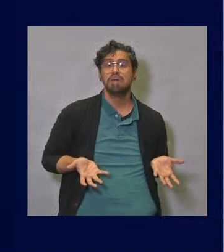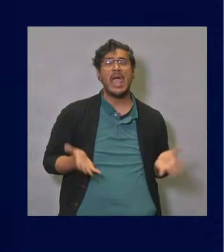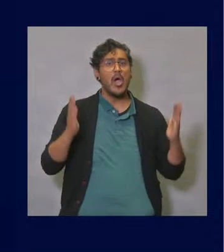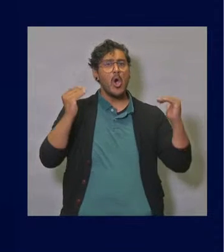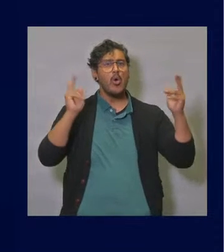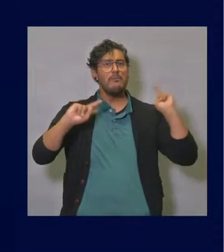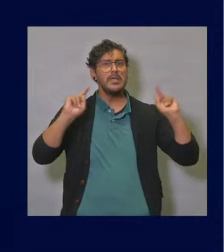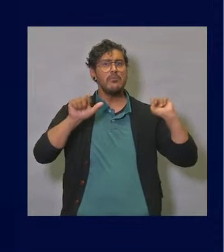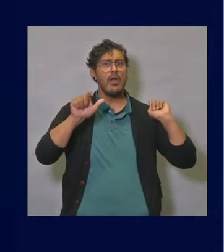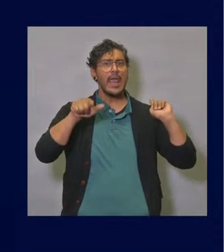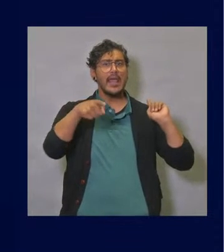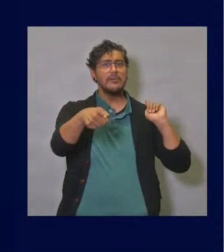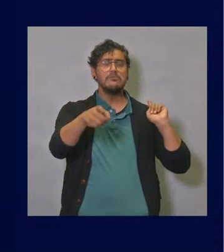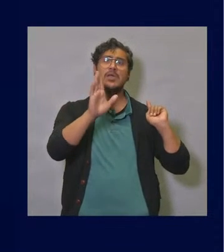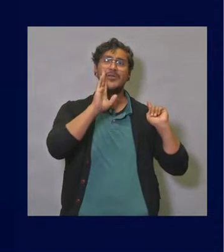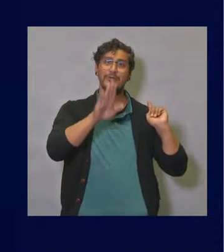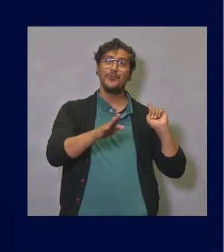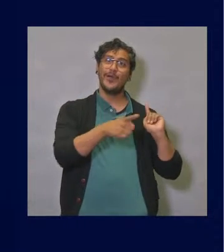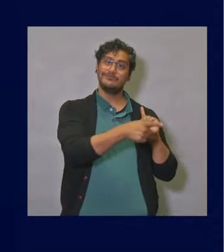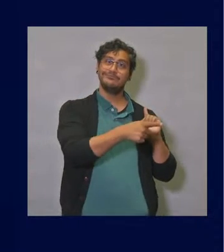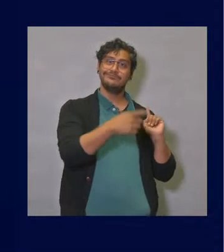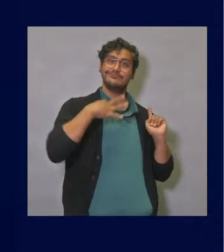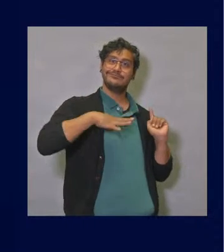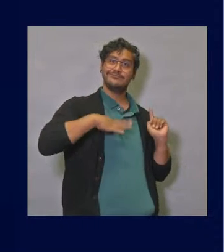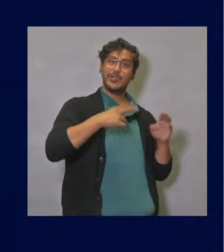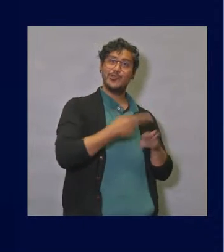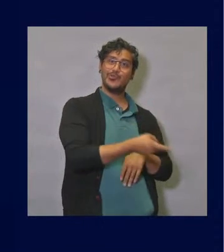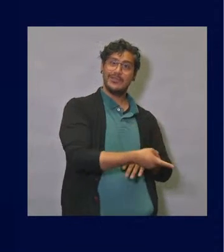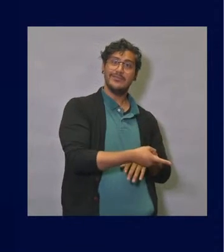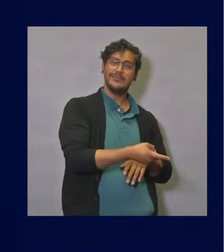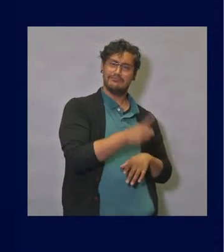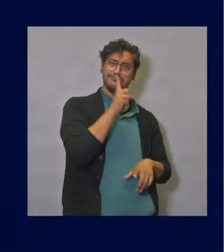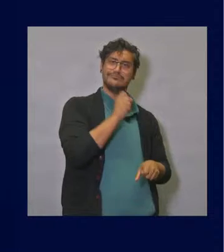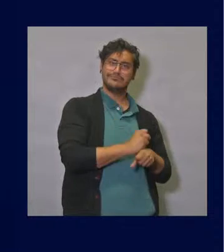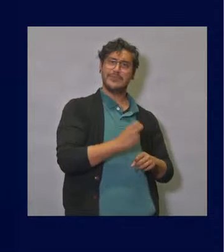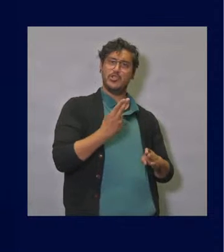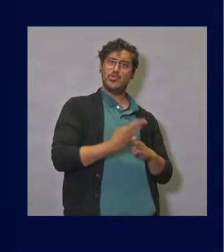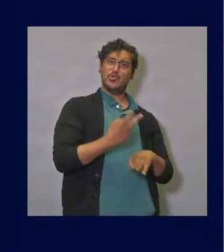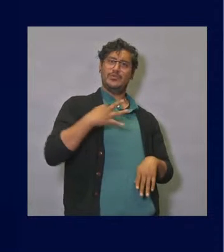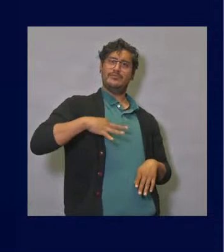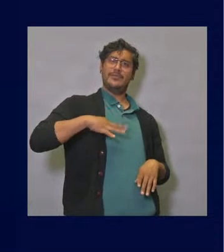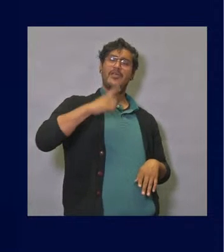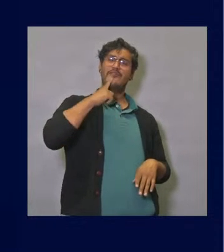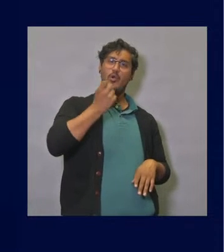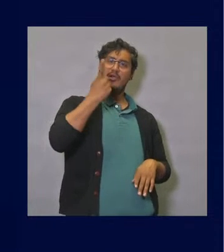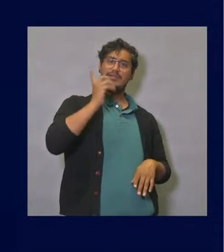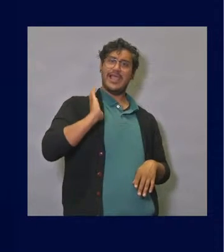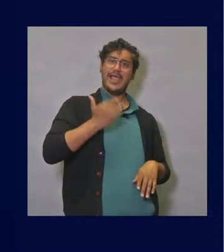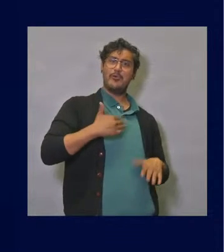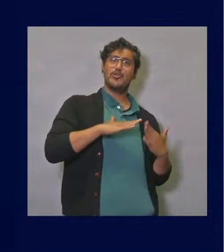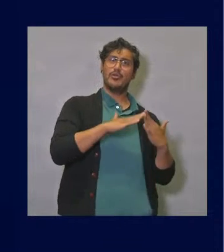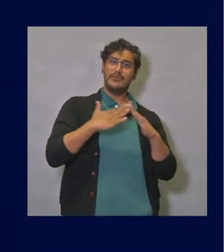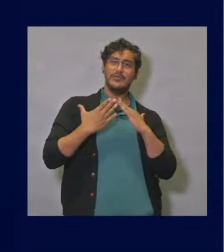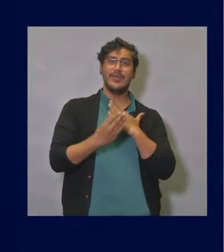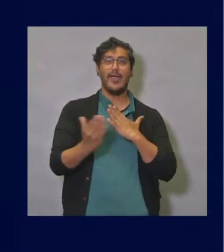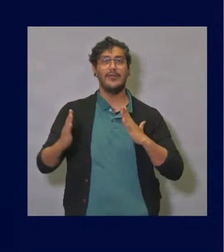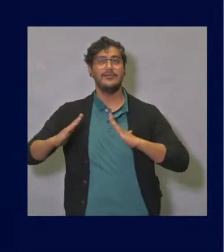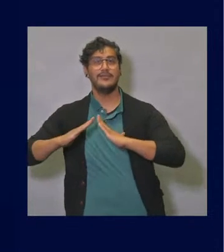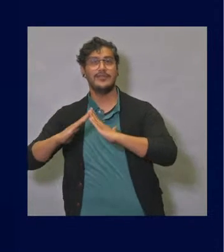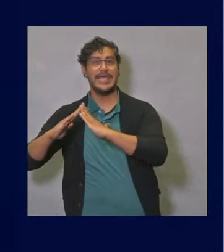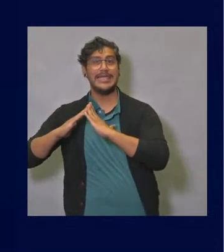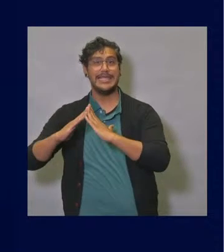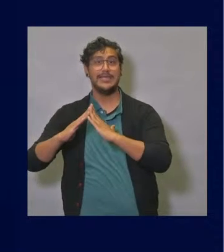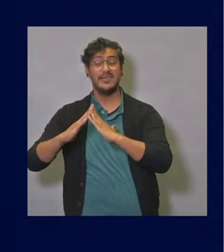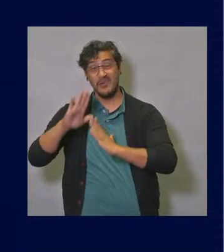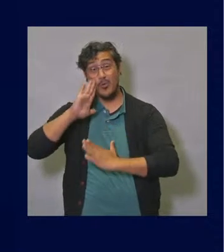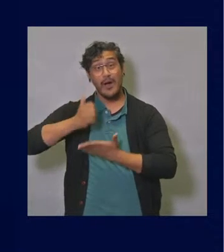LA County will find this vaccination tracker to be a useful resource for understanding our communities and our cities, and that it will